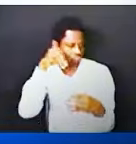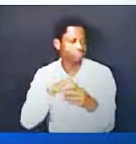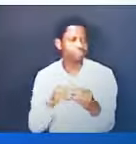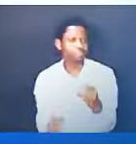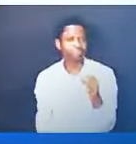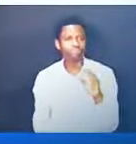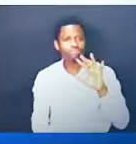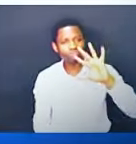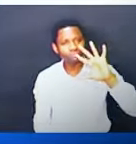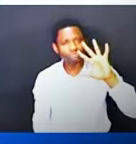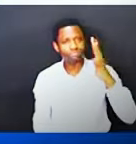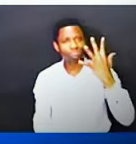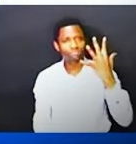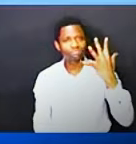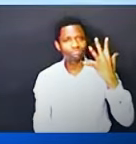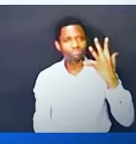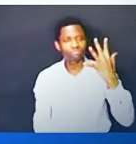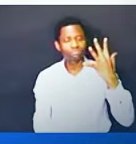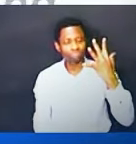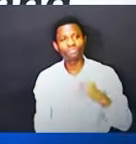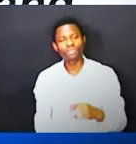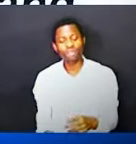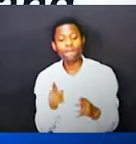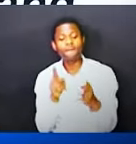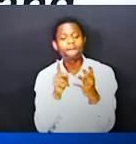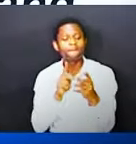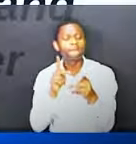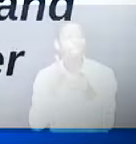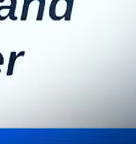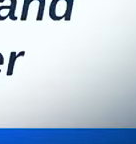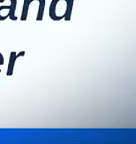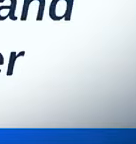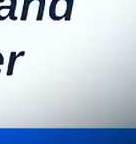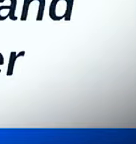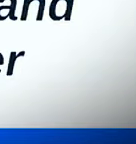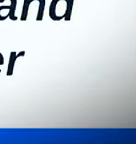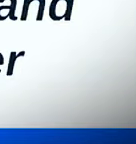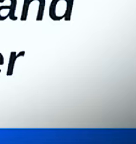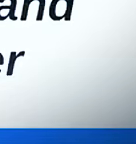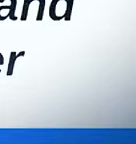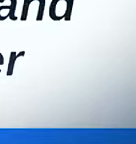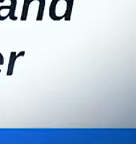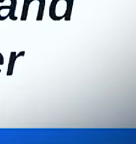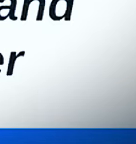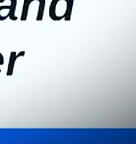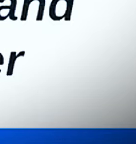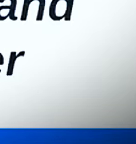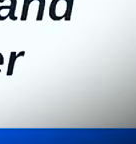The fifth one is the practice of waiting upon God through prayer and